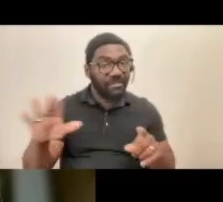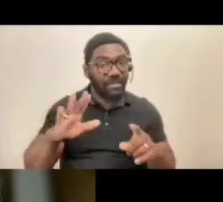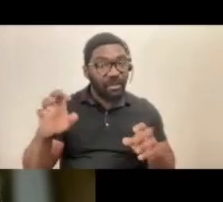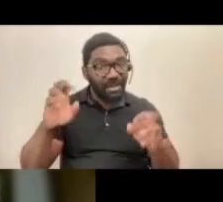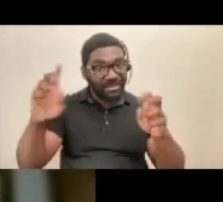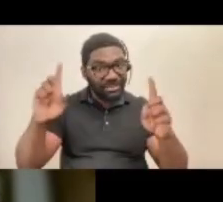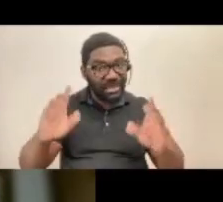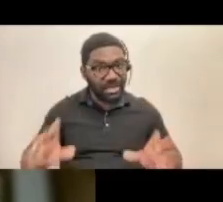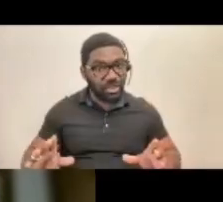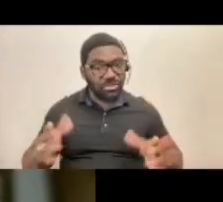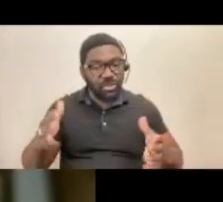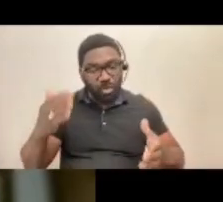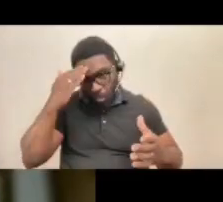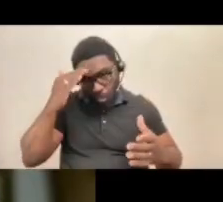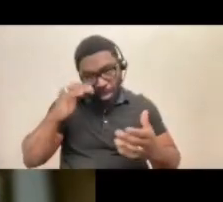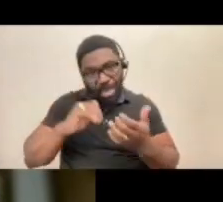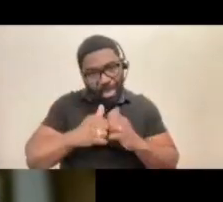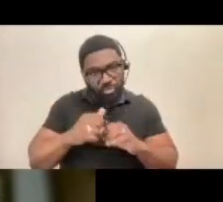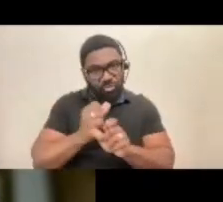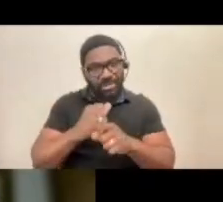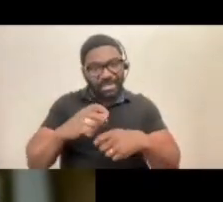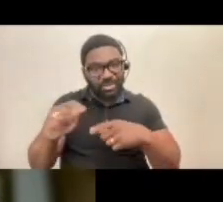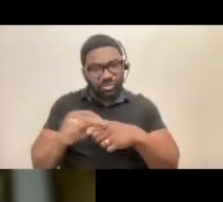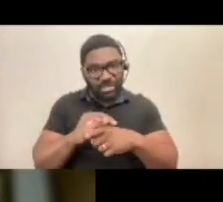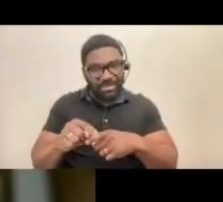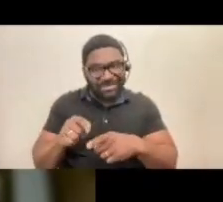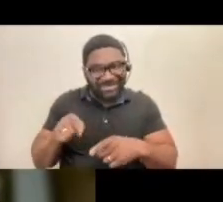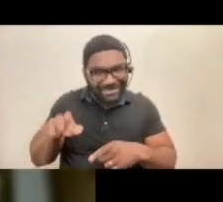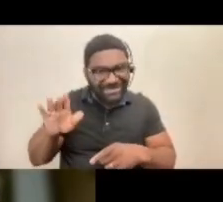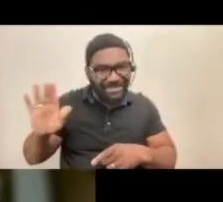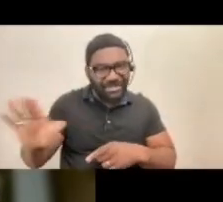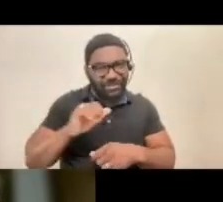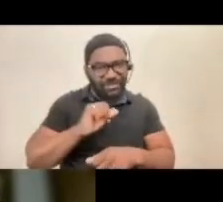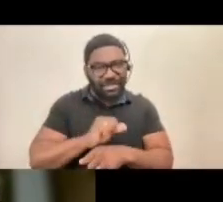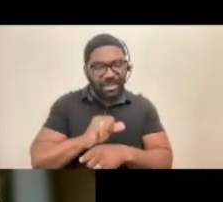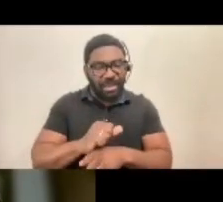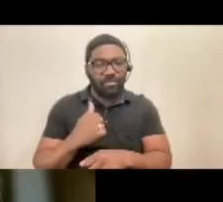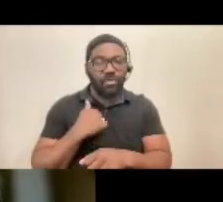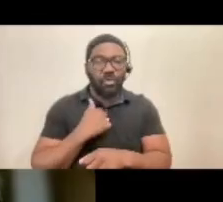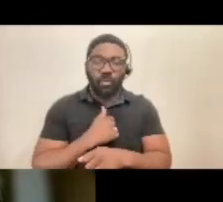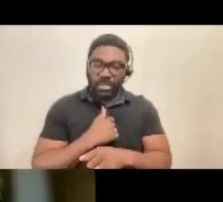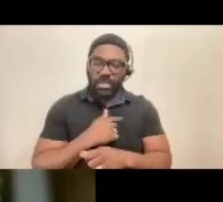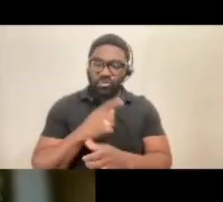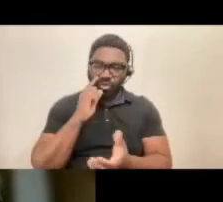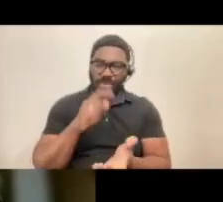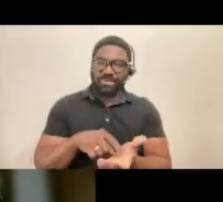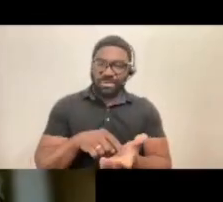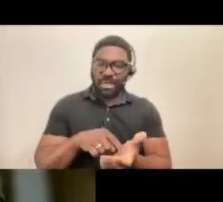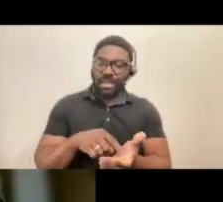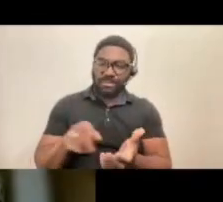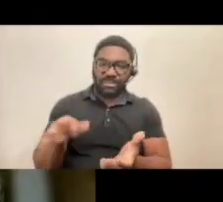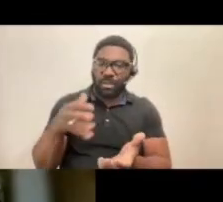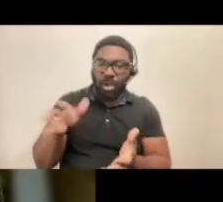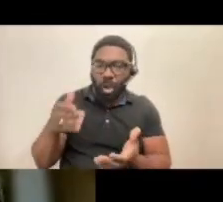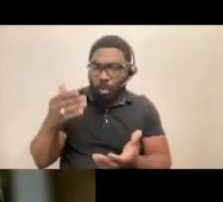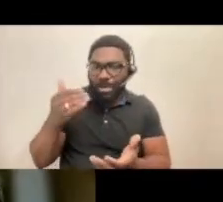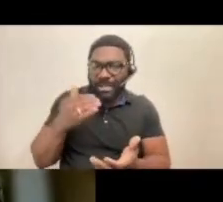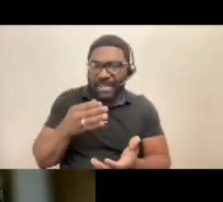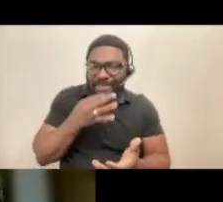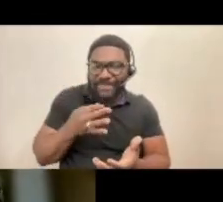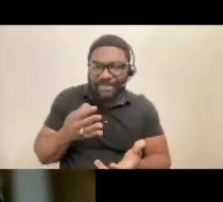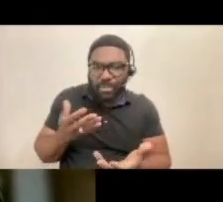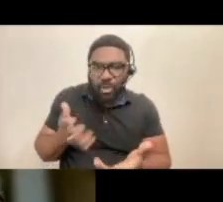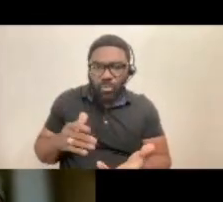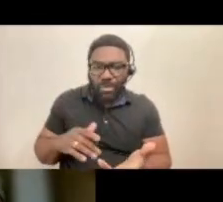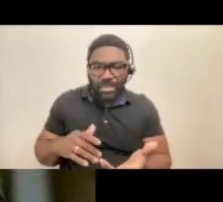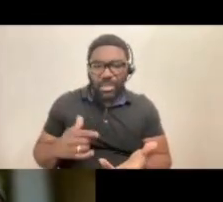they do. This is their job. We may be the SMEs, we kind of recognize sort of that level of expertise, but we're going to